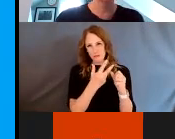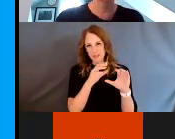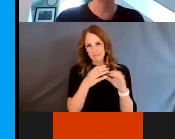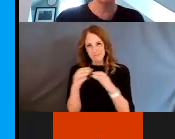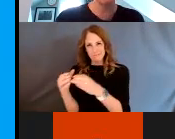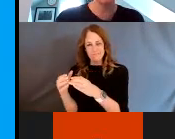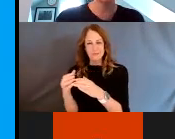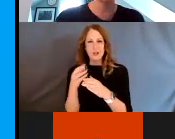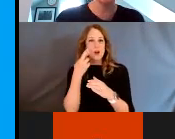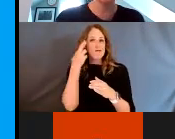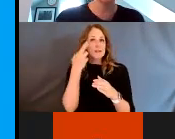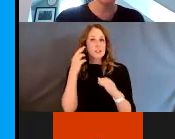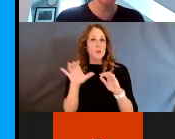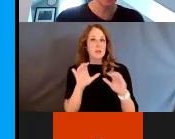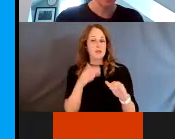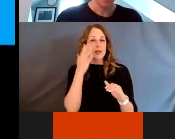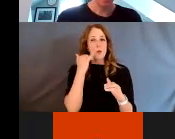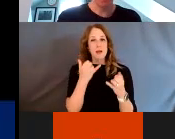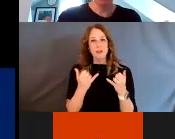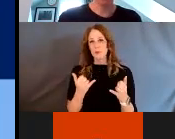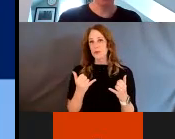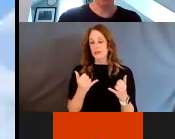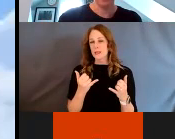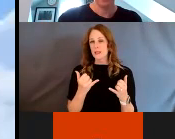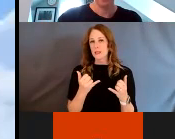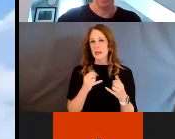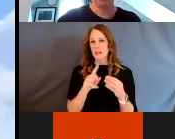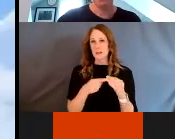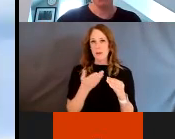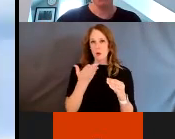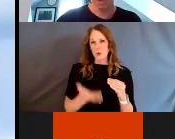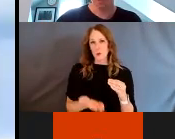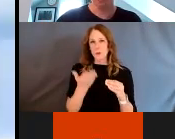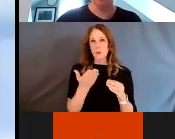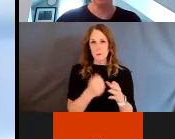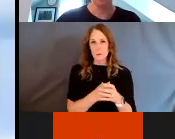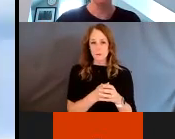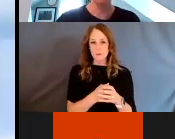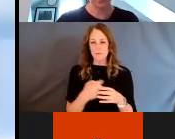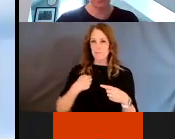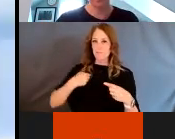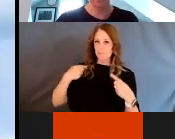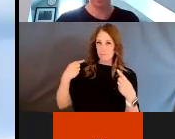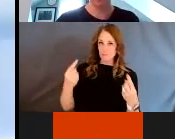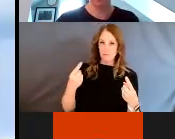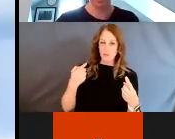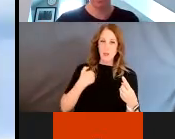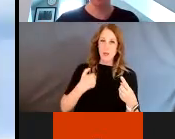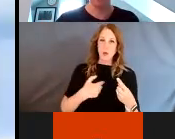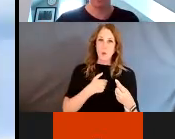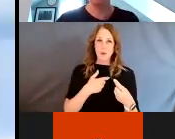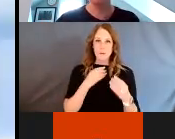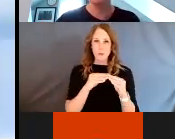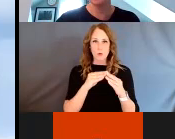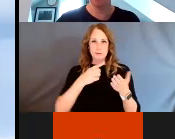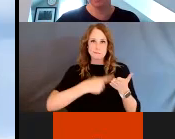is because today is largely about you. Up until now, we've really been talking